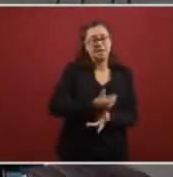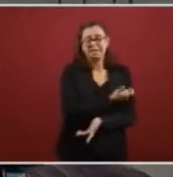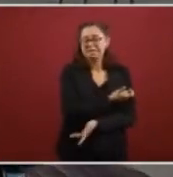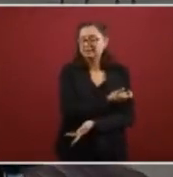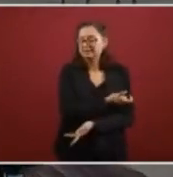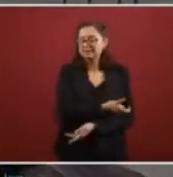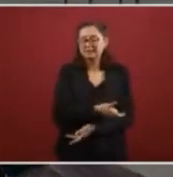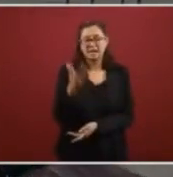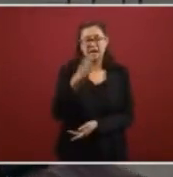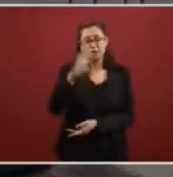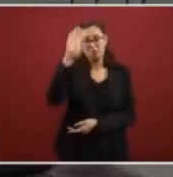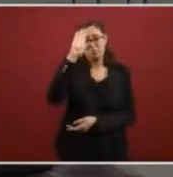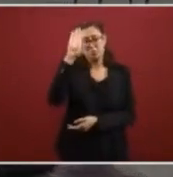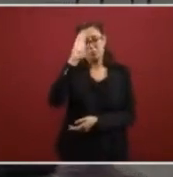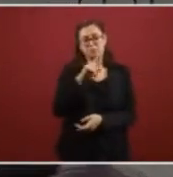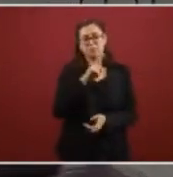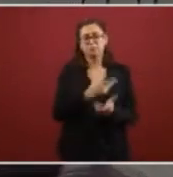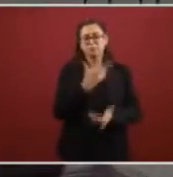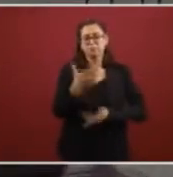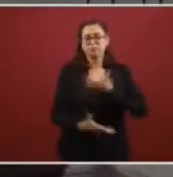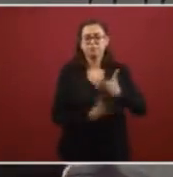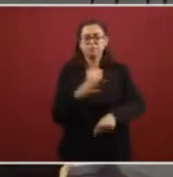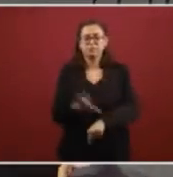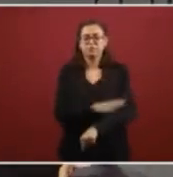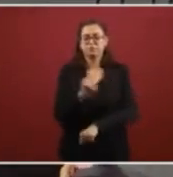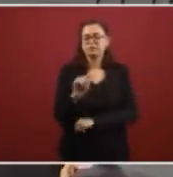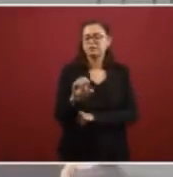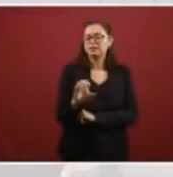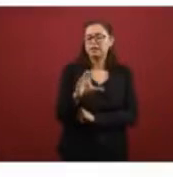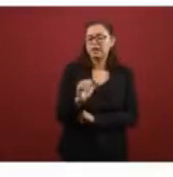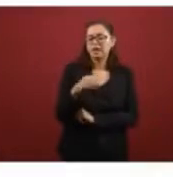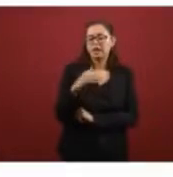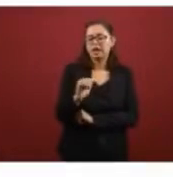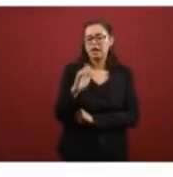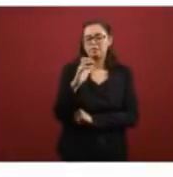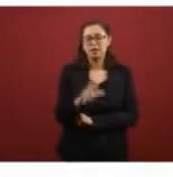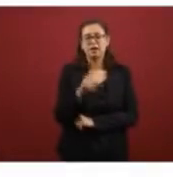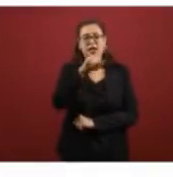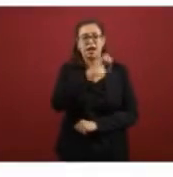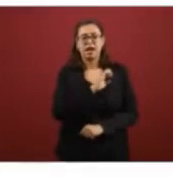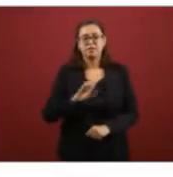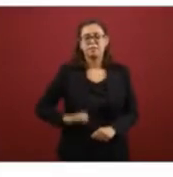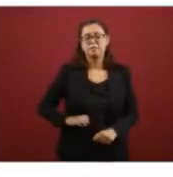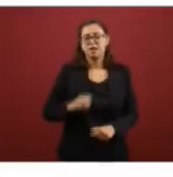the price with the highest was Tecamac.